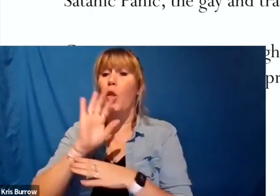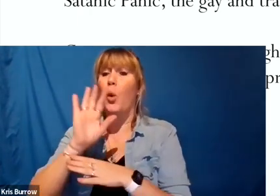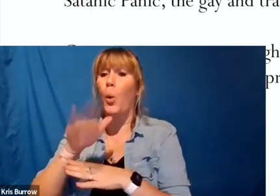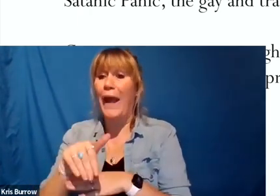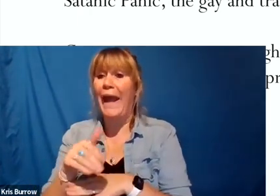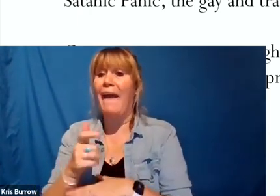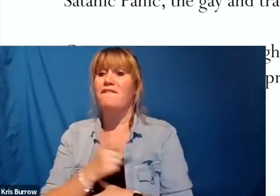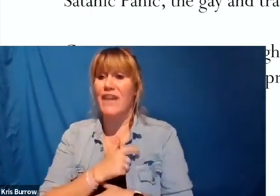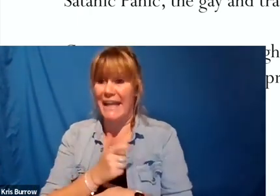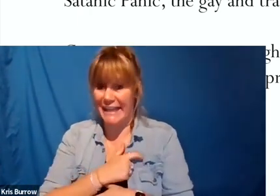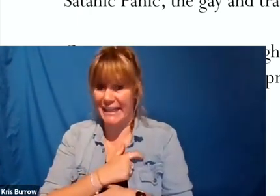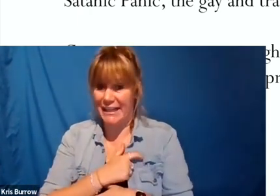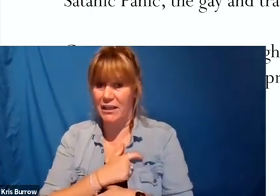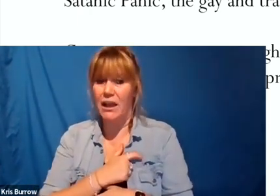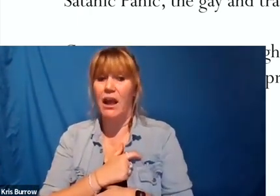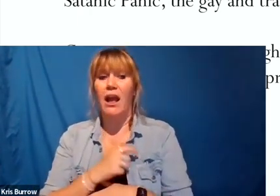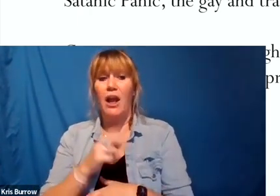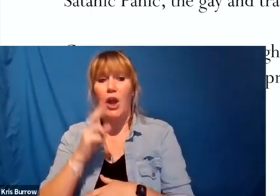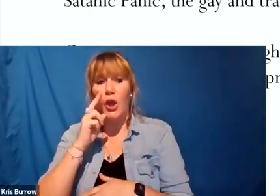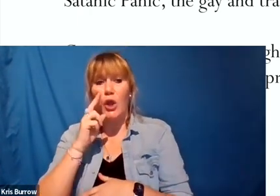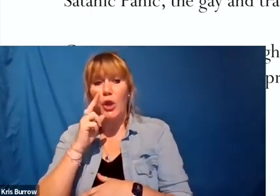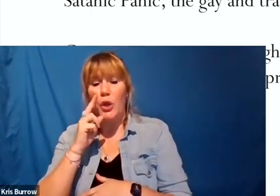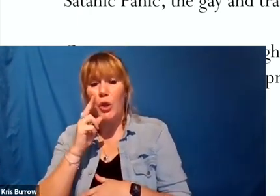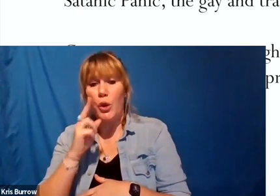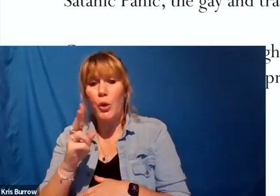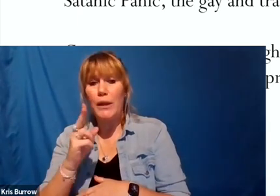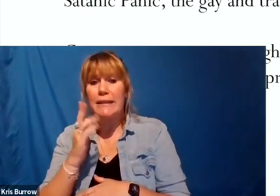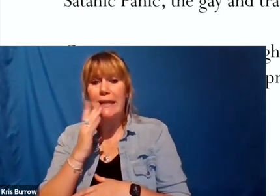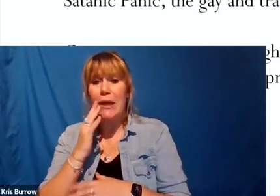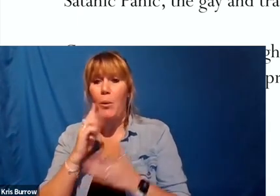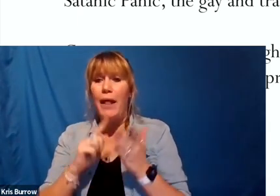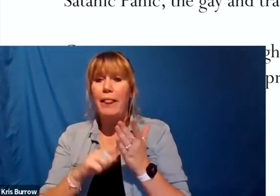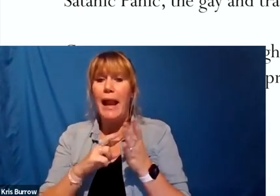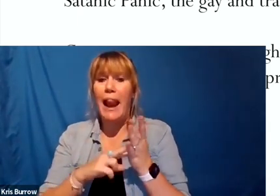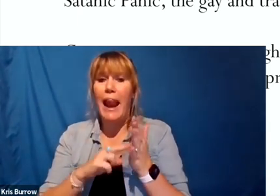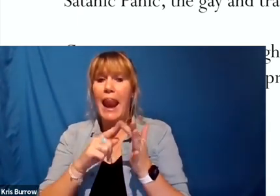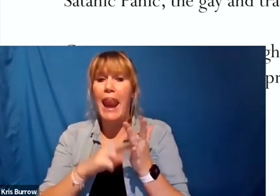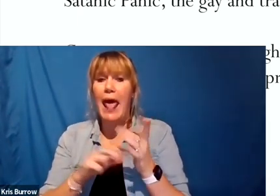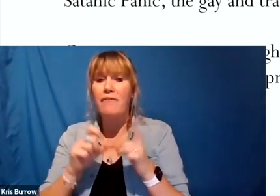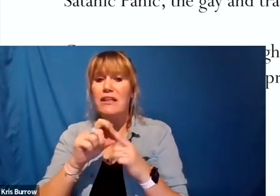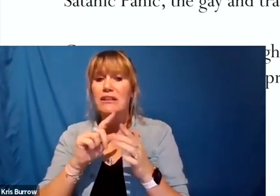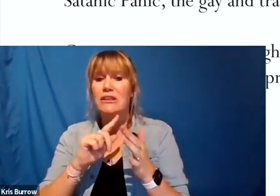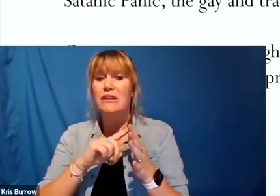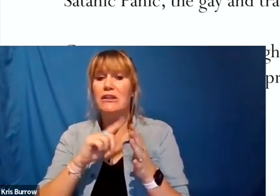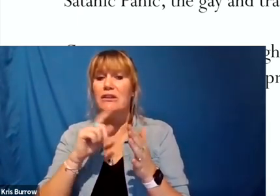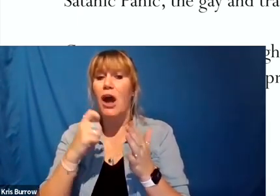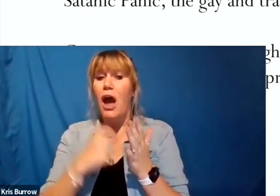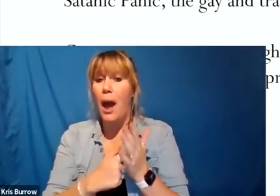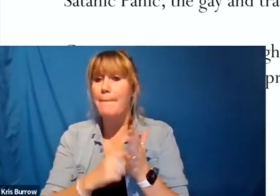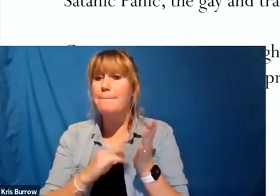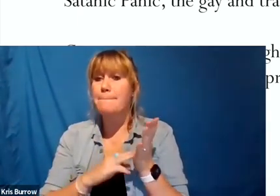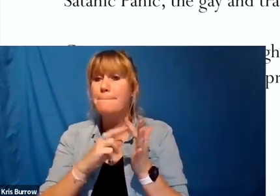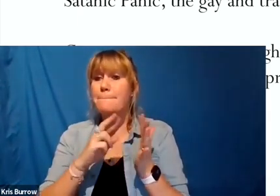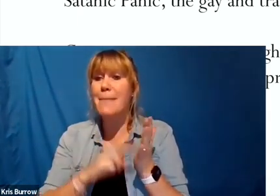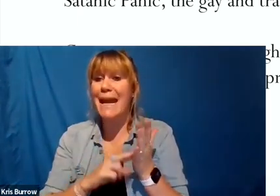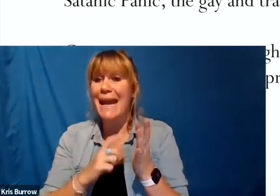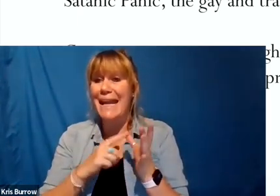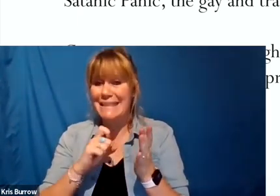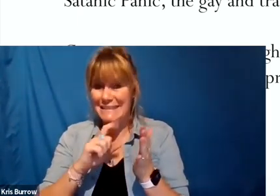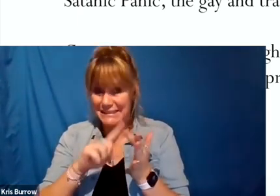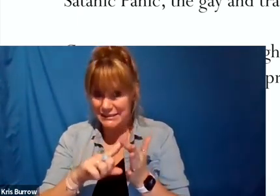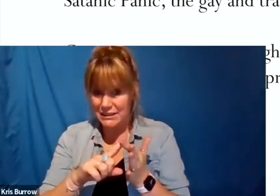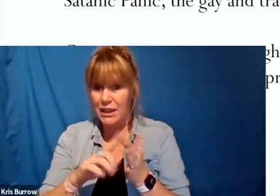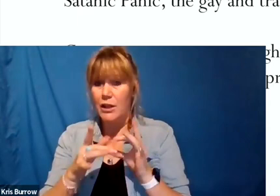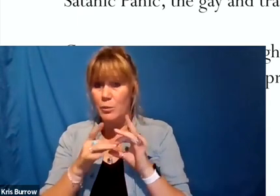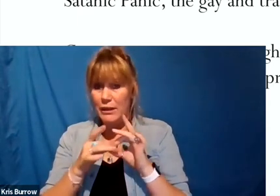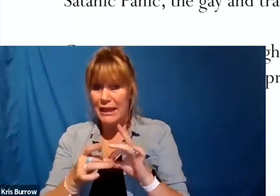traditions, up to when the lavender menace was seen as a corrupting force in feminism in America